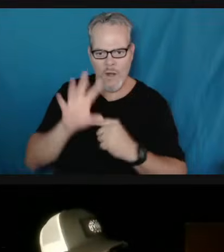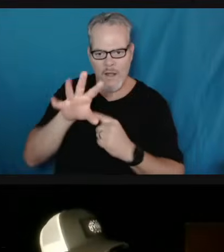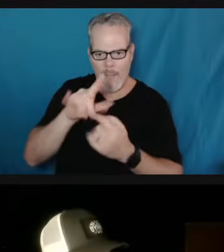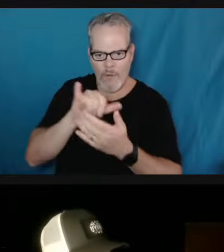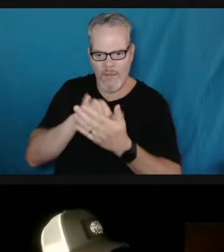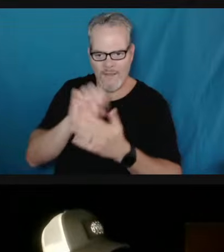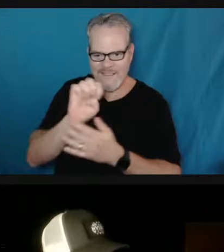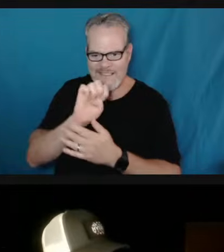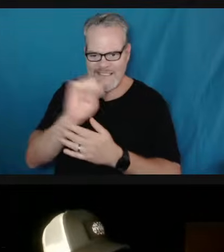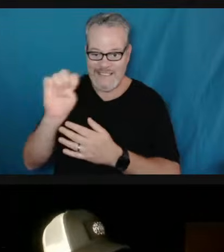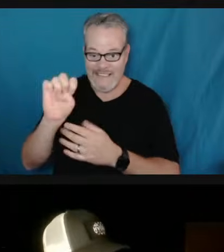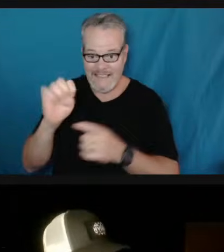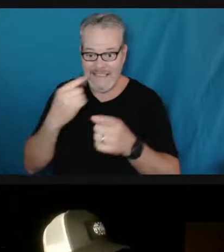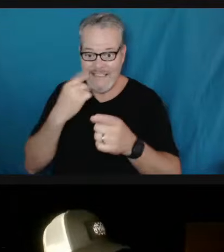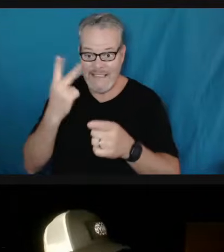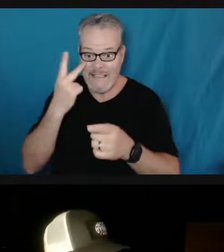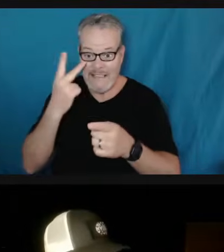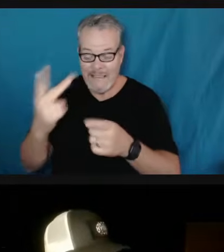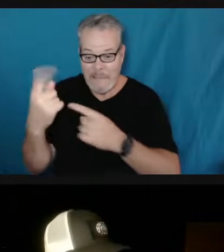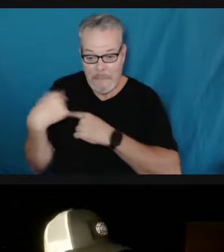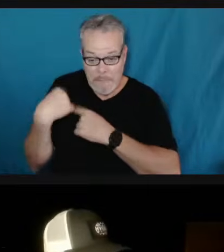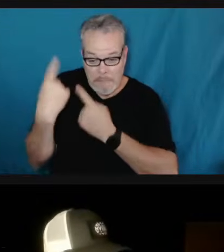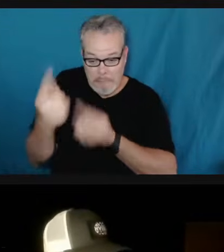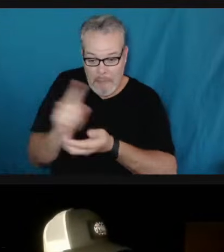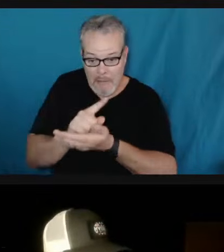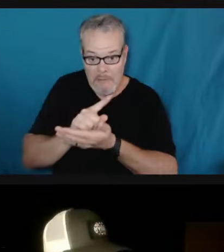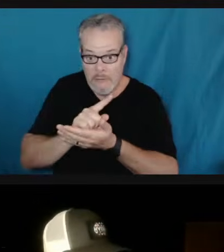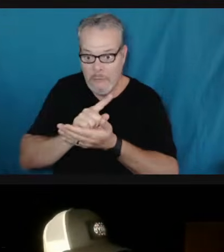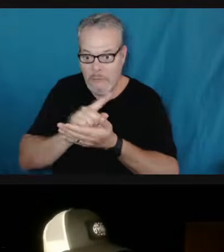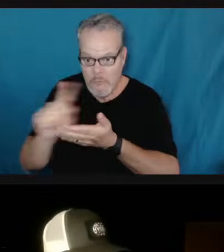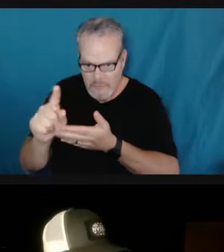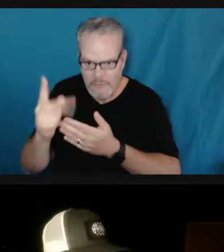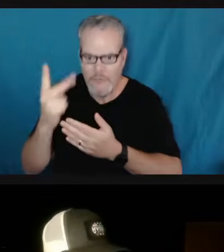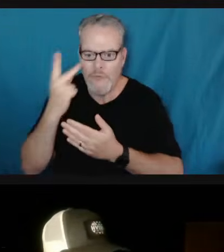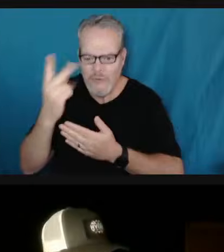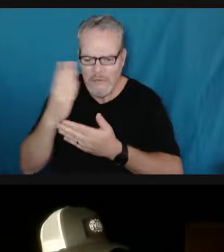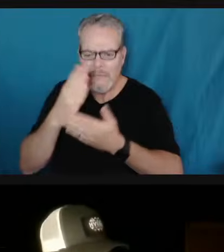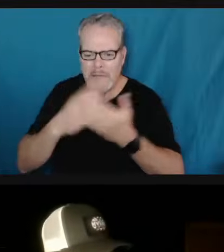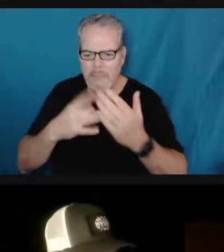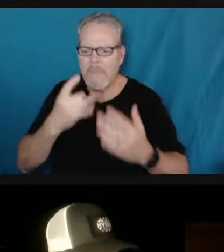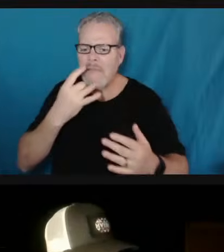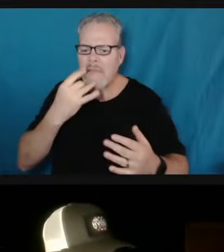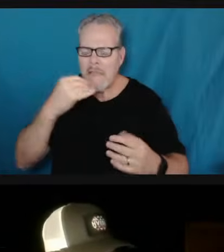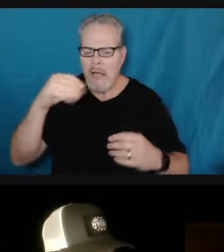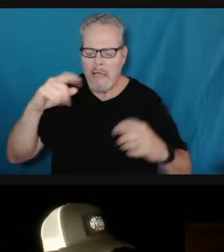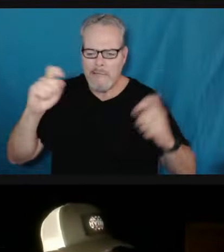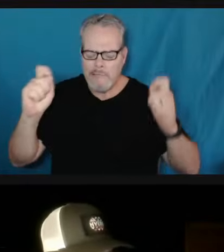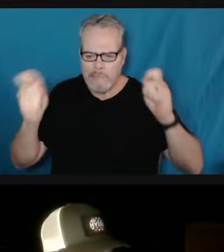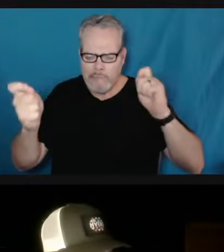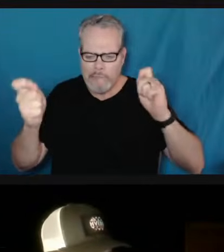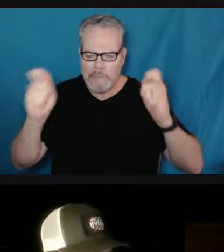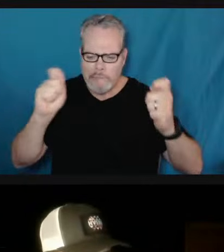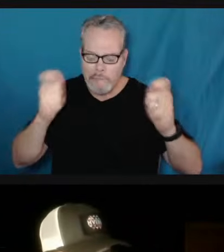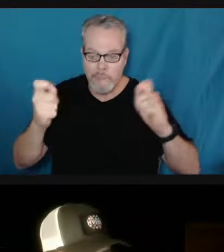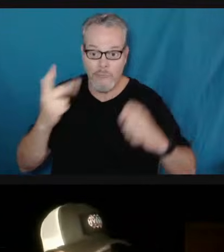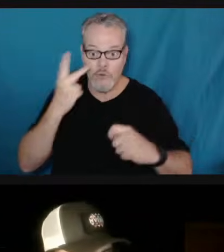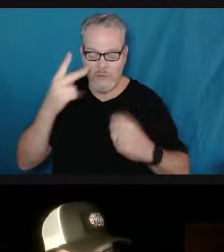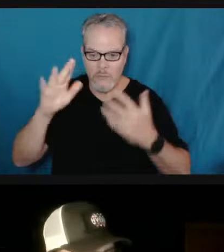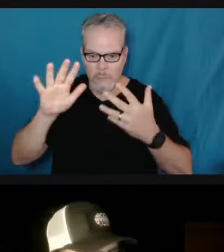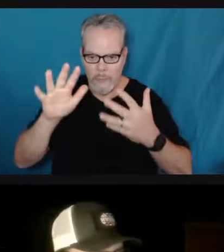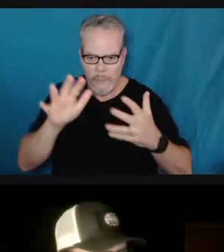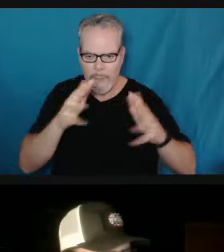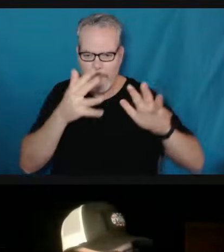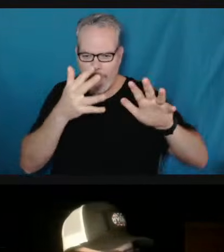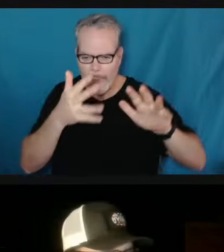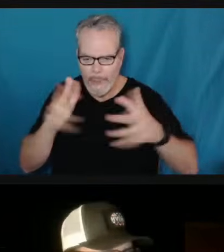daytime views of the past week once again as well, you see the changing light and wind conditions, but you see that looks like the plume